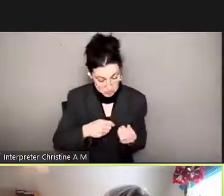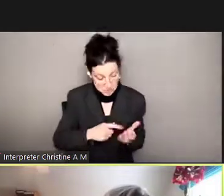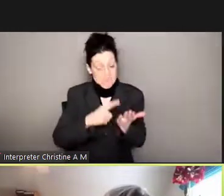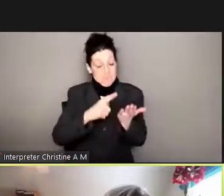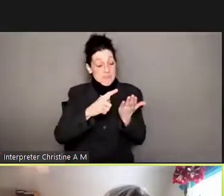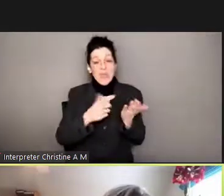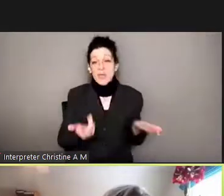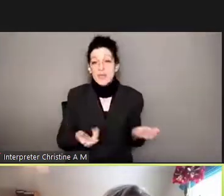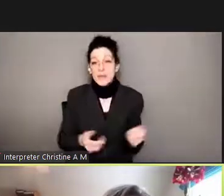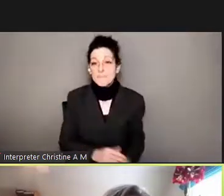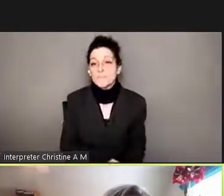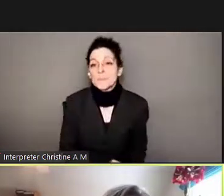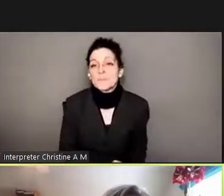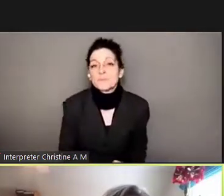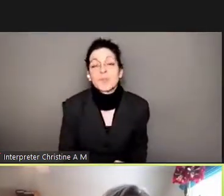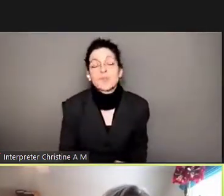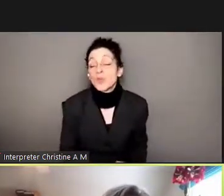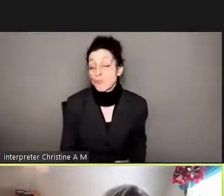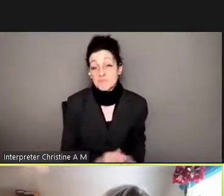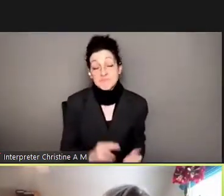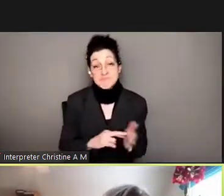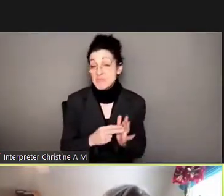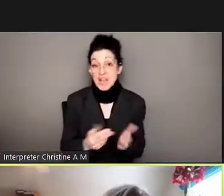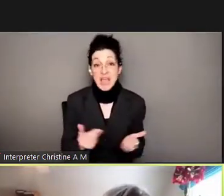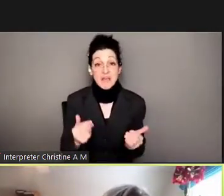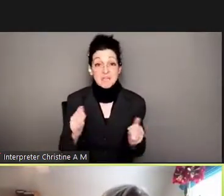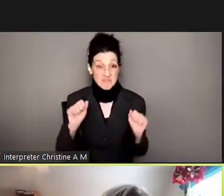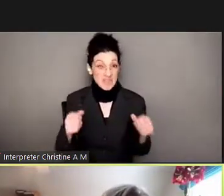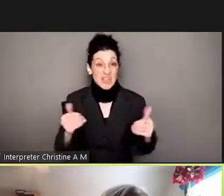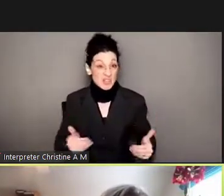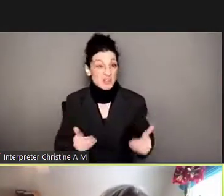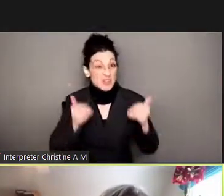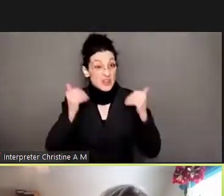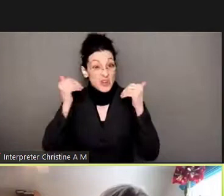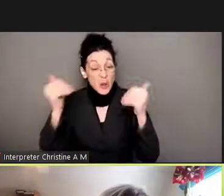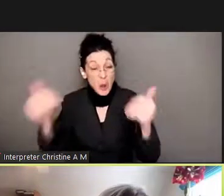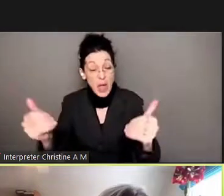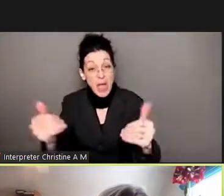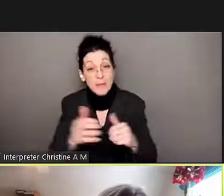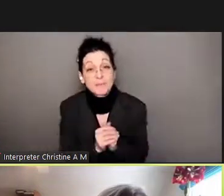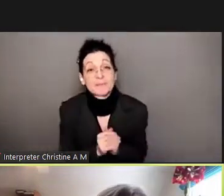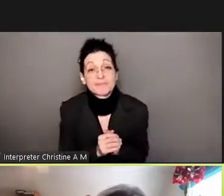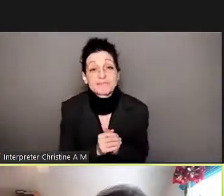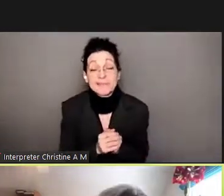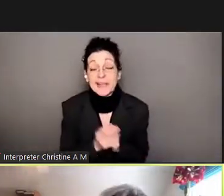with the next item on the agenda of the work of the handout and just assume